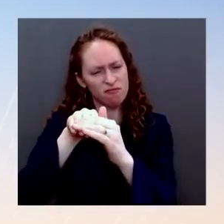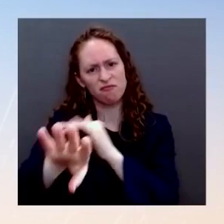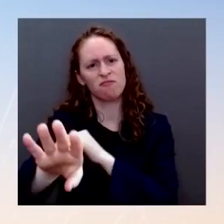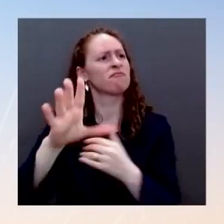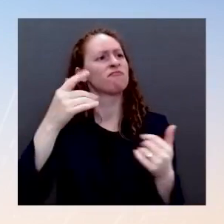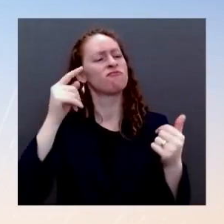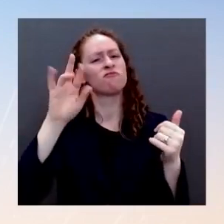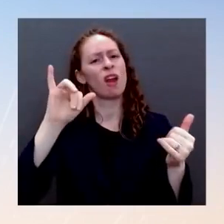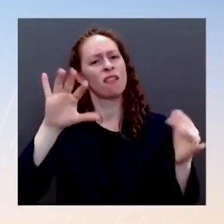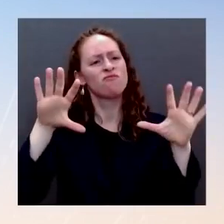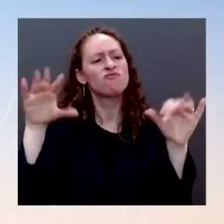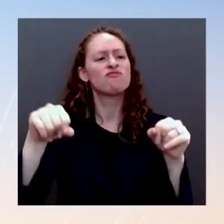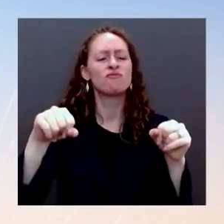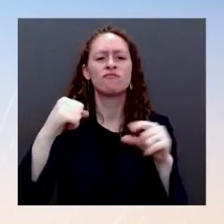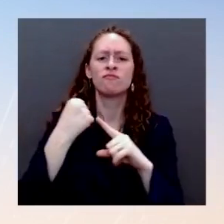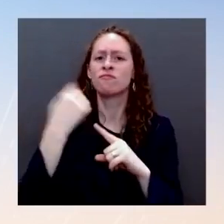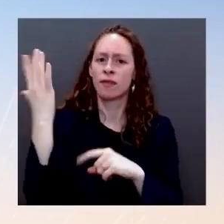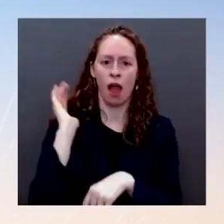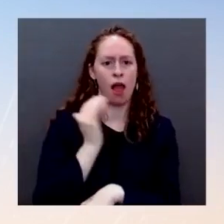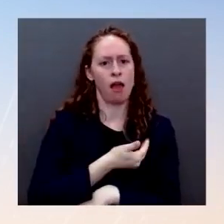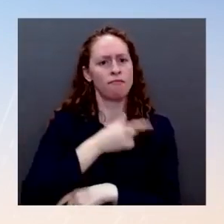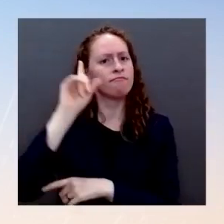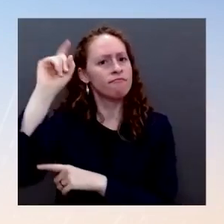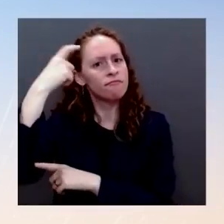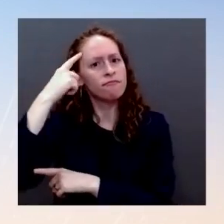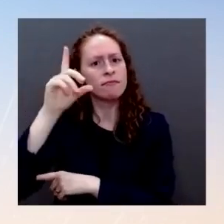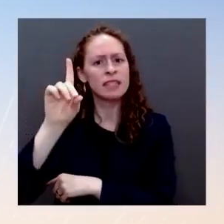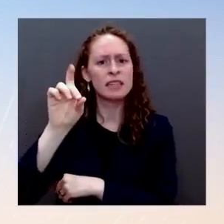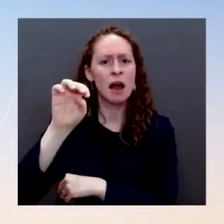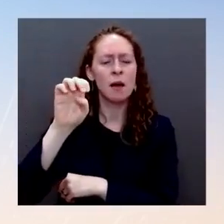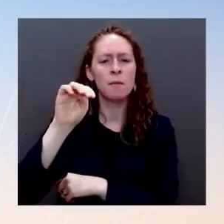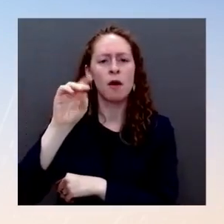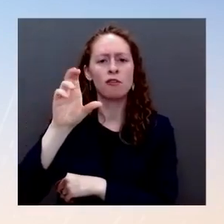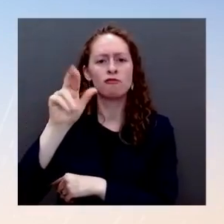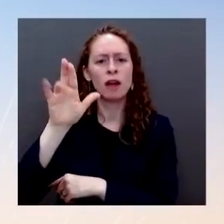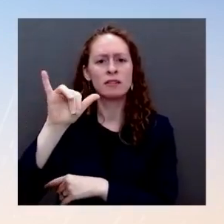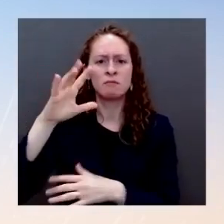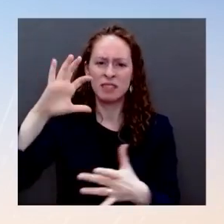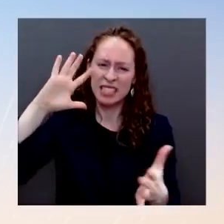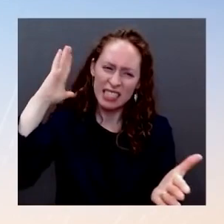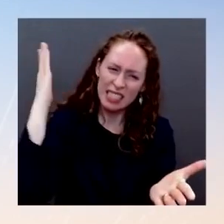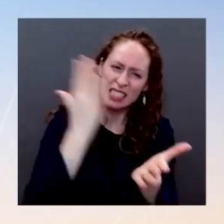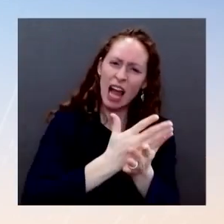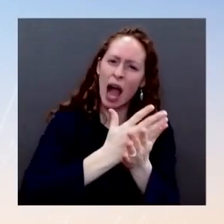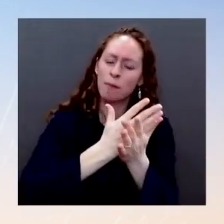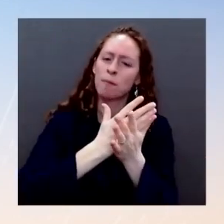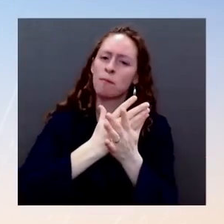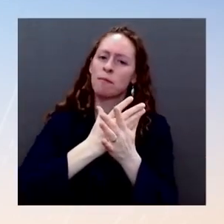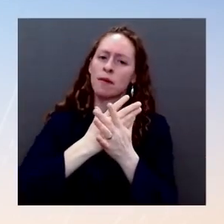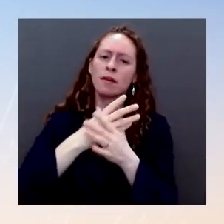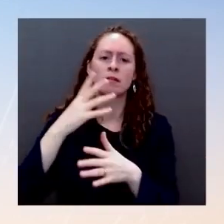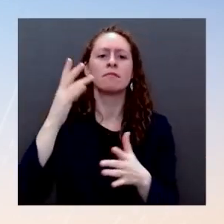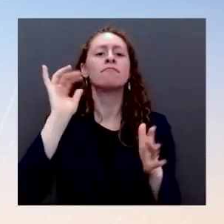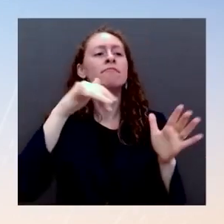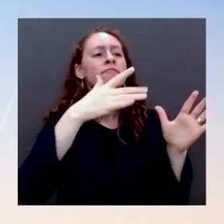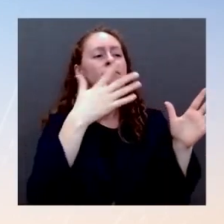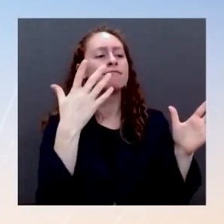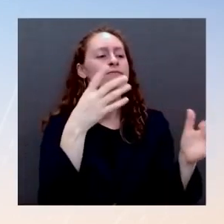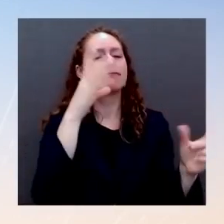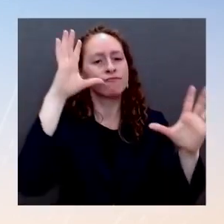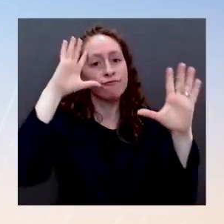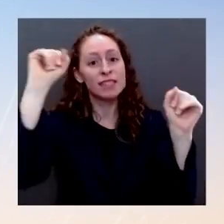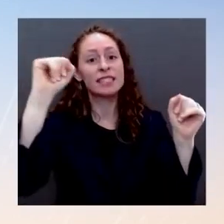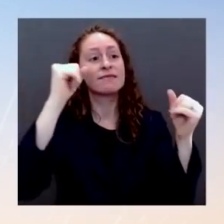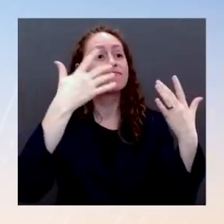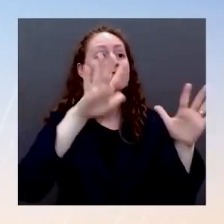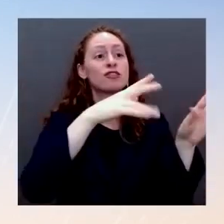transfer of power. So on Thursday, the president is going to speak to the truth of what happened, not the lies that some have spread since, and the peril it has